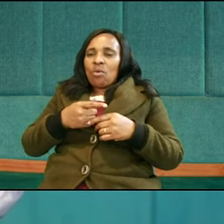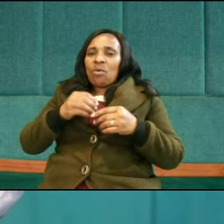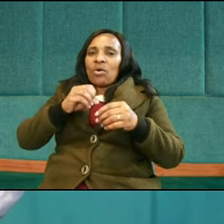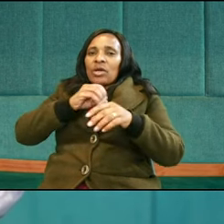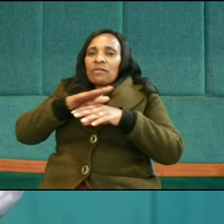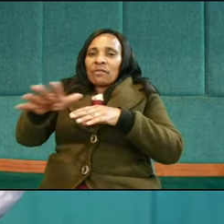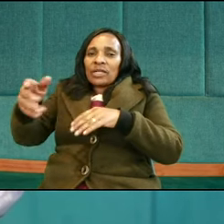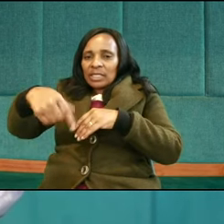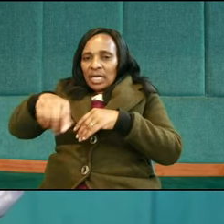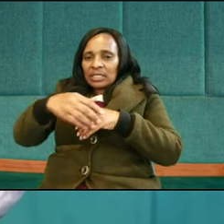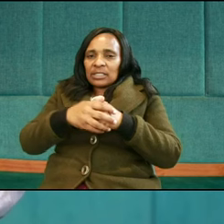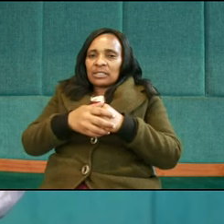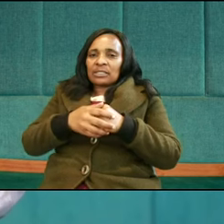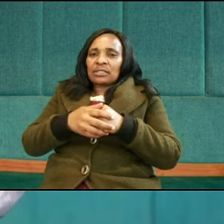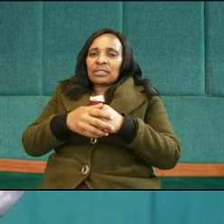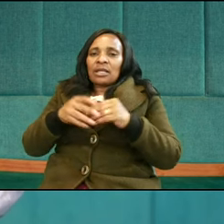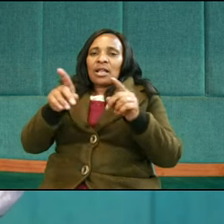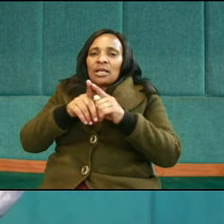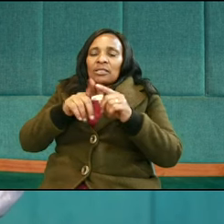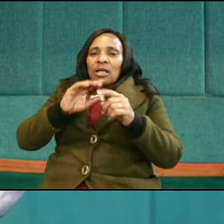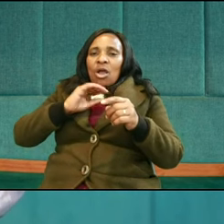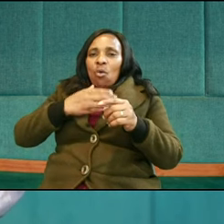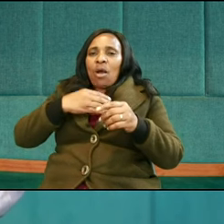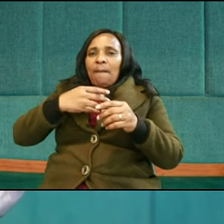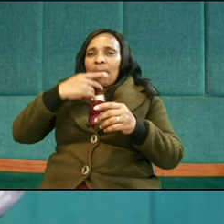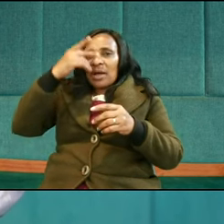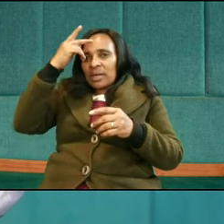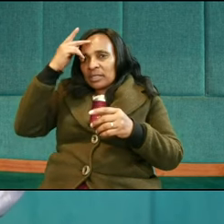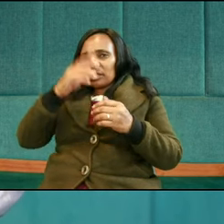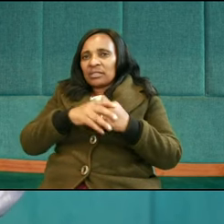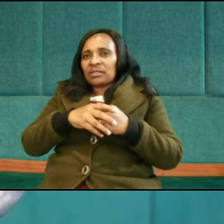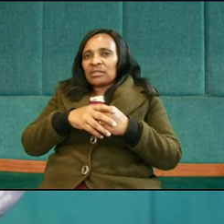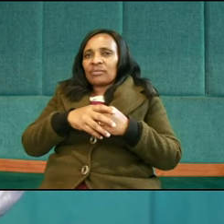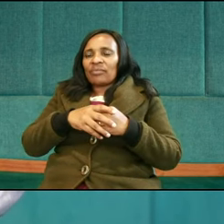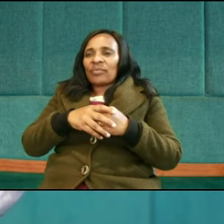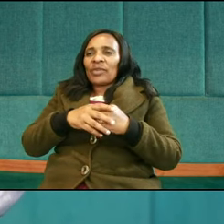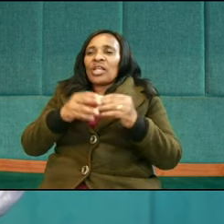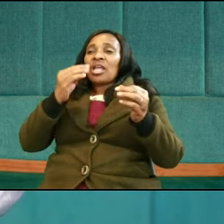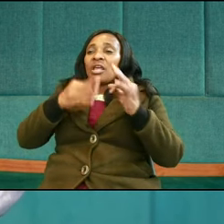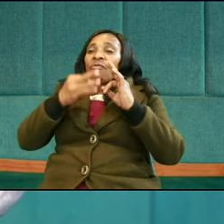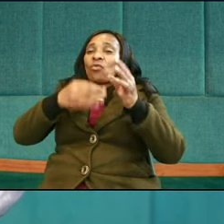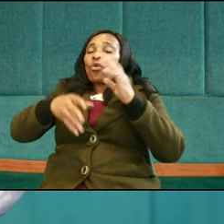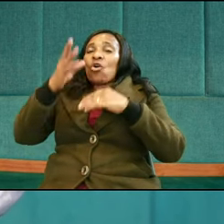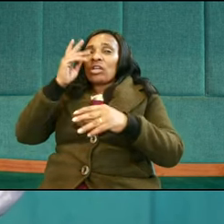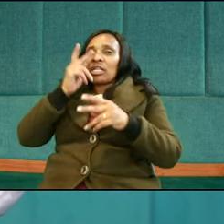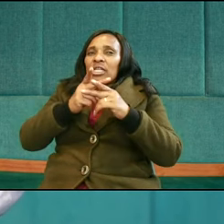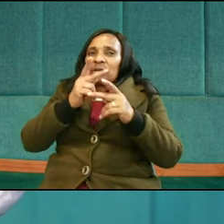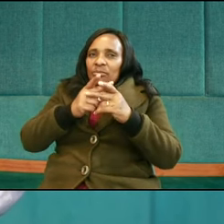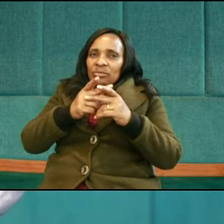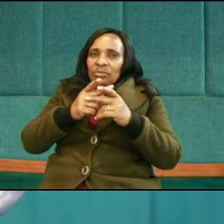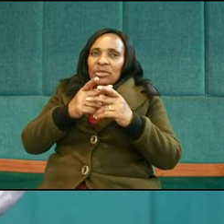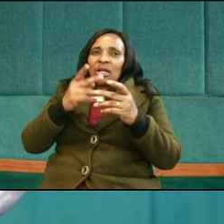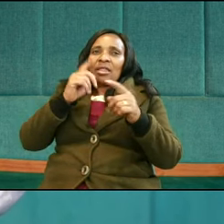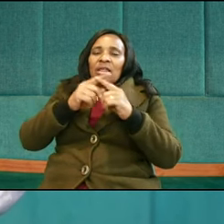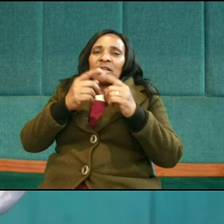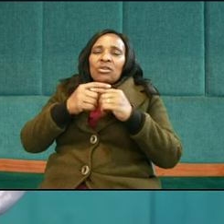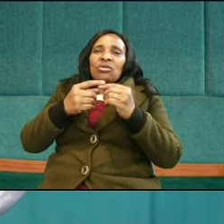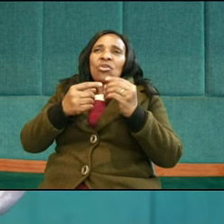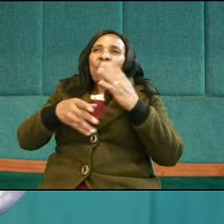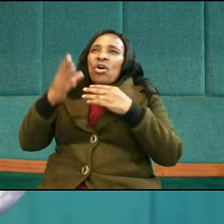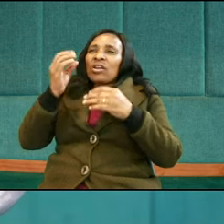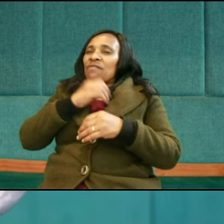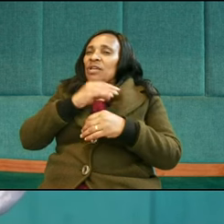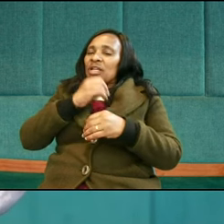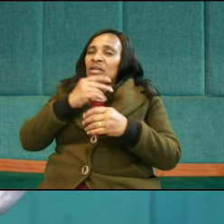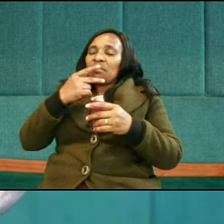us, like our parents, if they are God-keeping, if they are God-fearing parents,